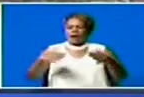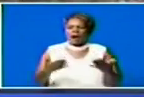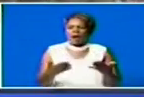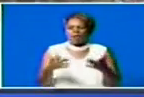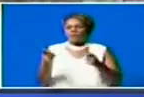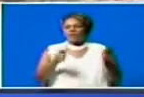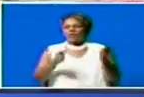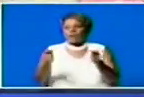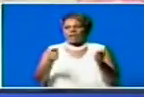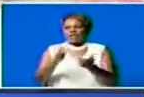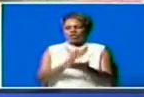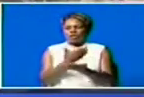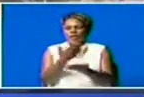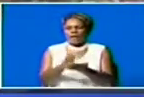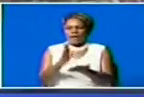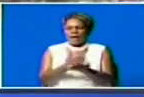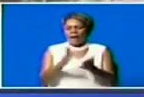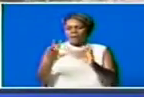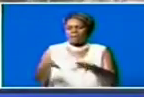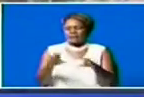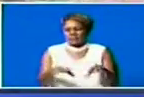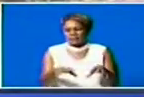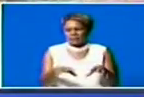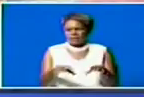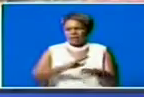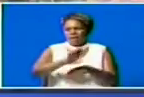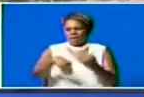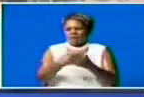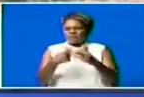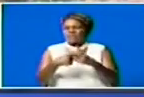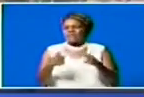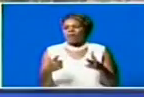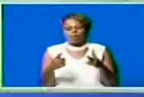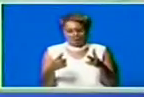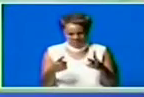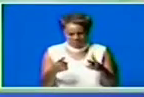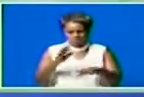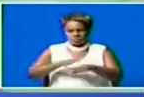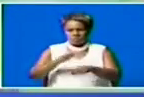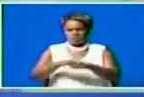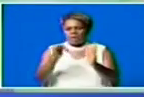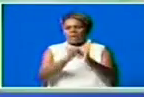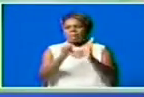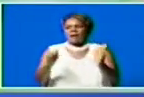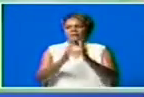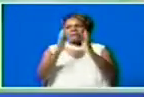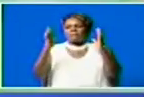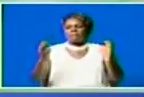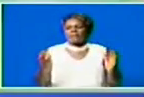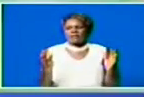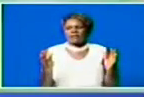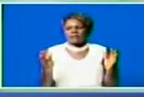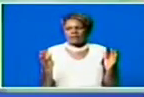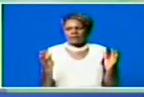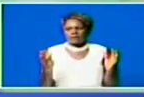have managed to sell ourselves out there, I mean, at every start, it's magical Kenya. The impact, you know, in terms